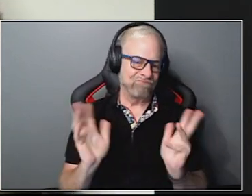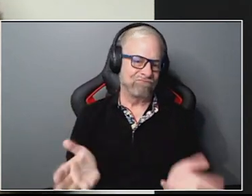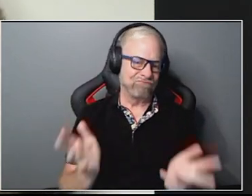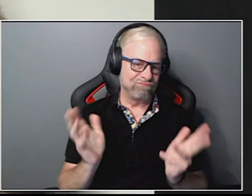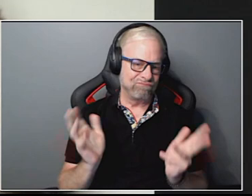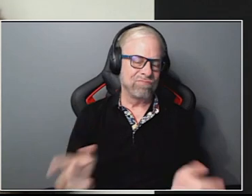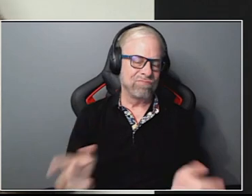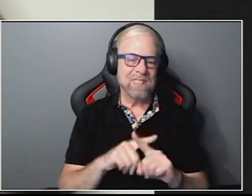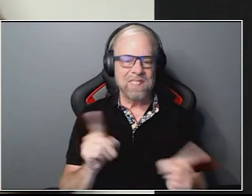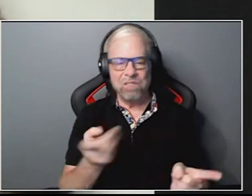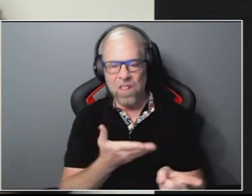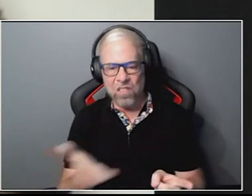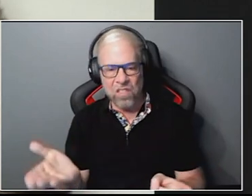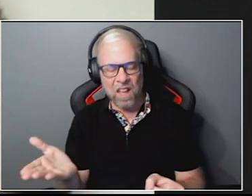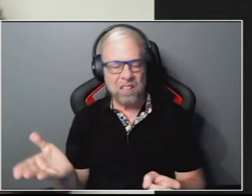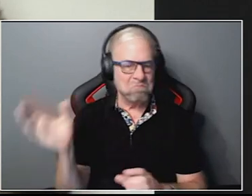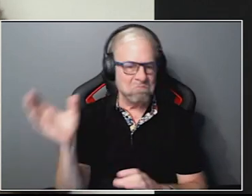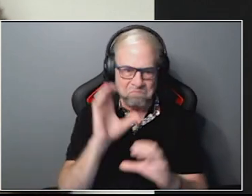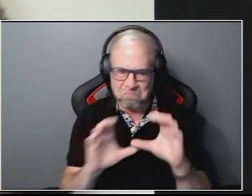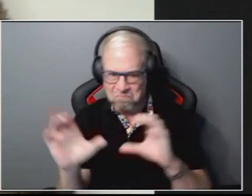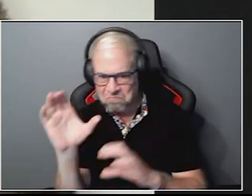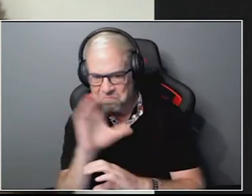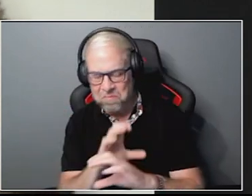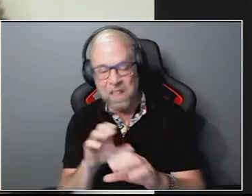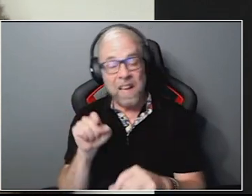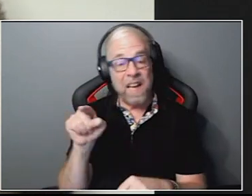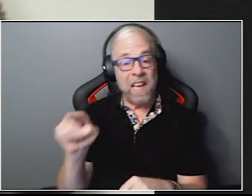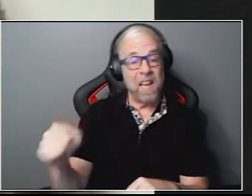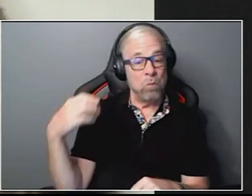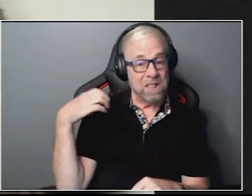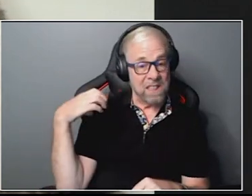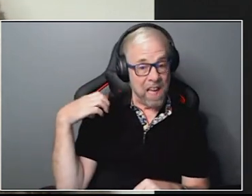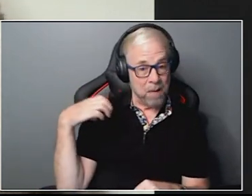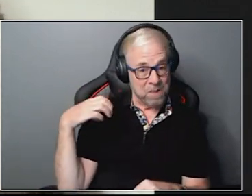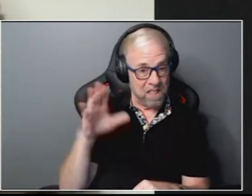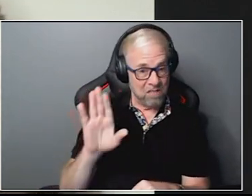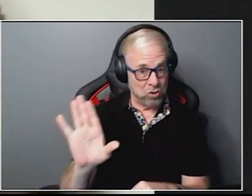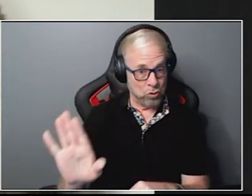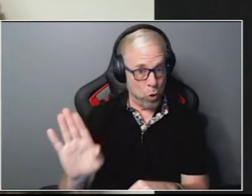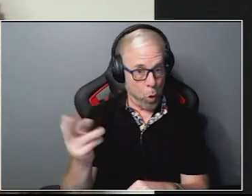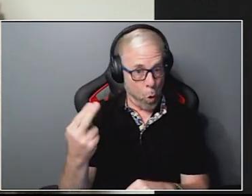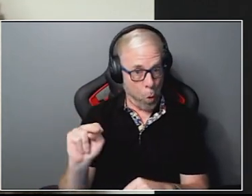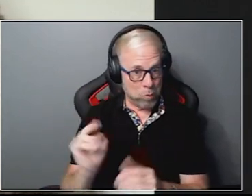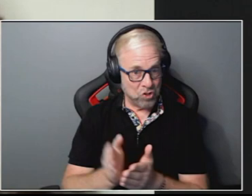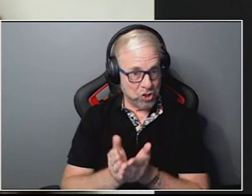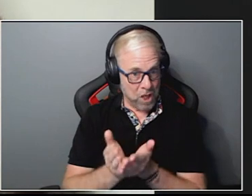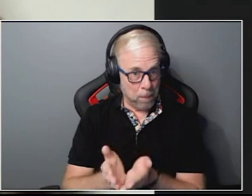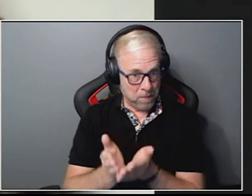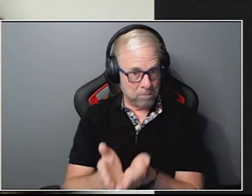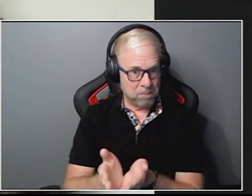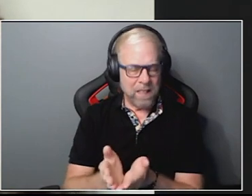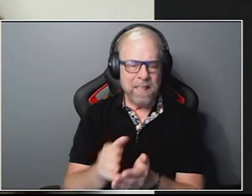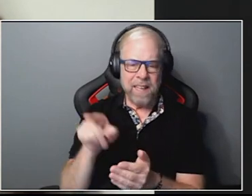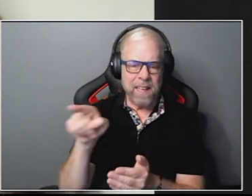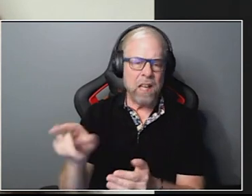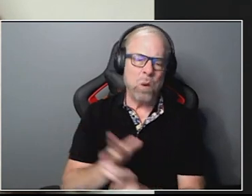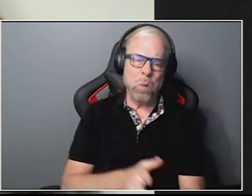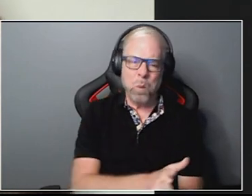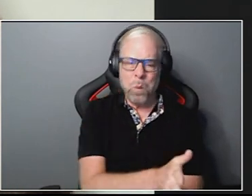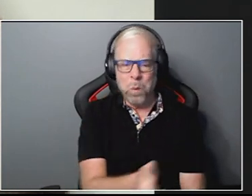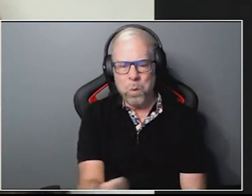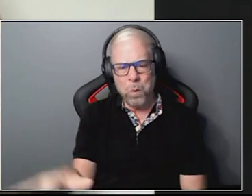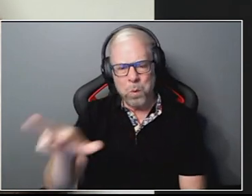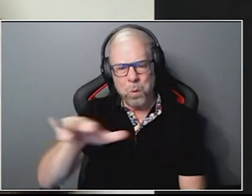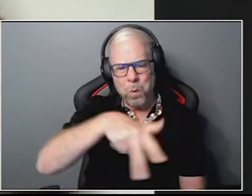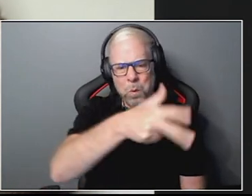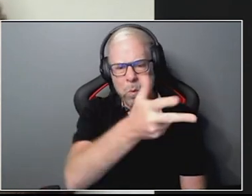see, Baltimore Jack was the captain of his own ship, and he sailed the world and did whatever he wanted, go